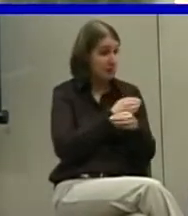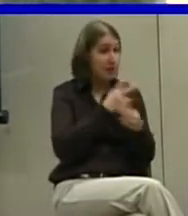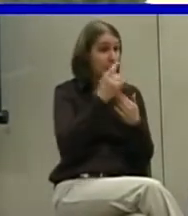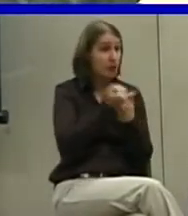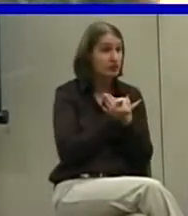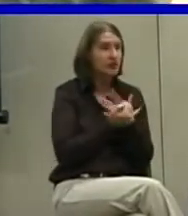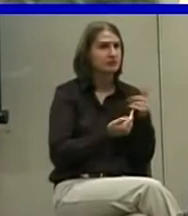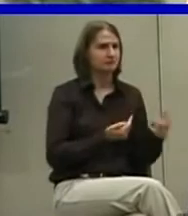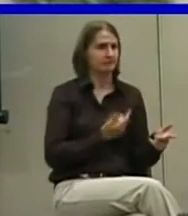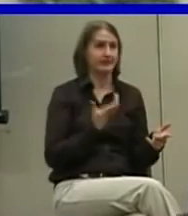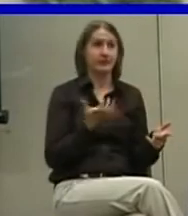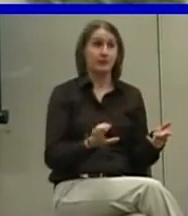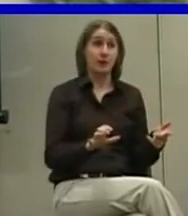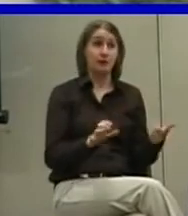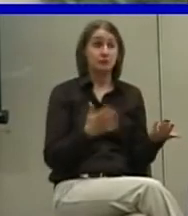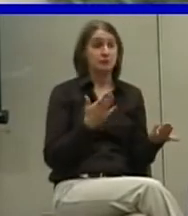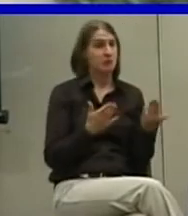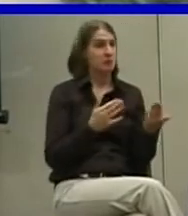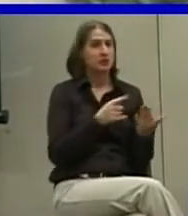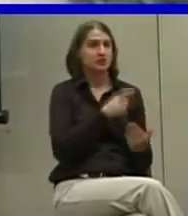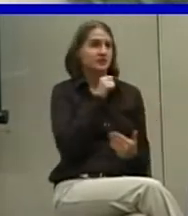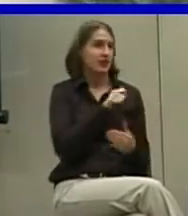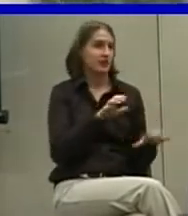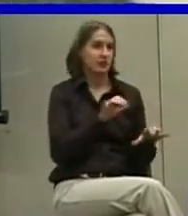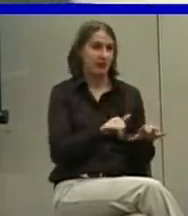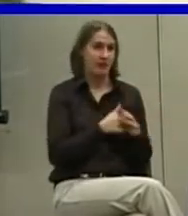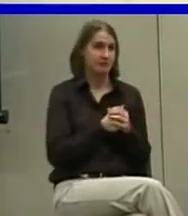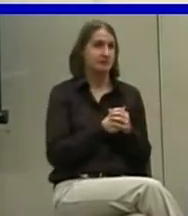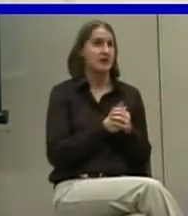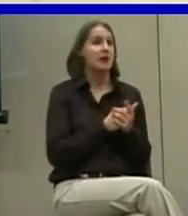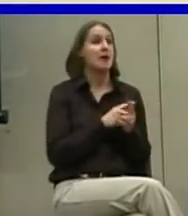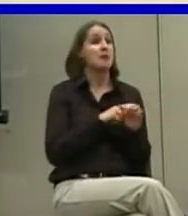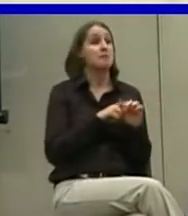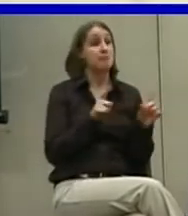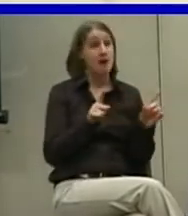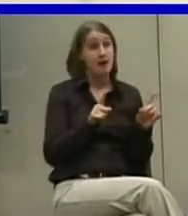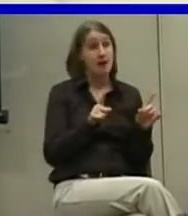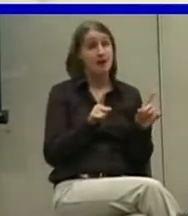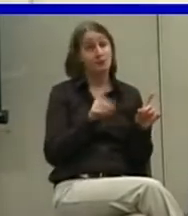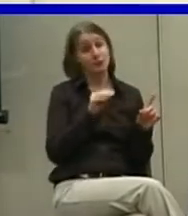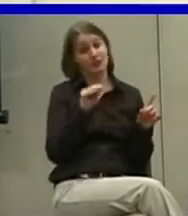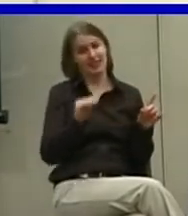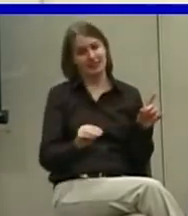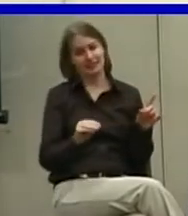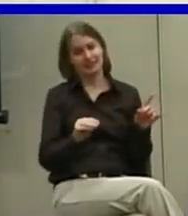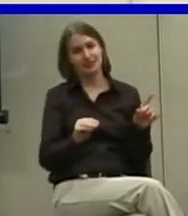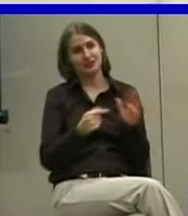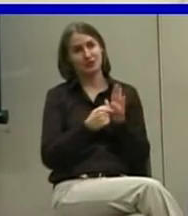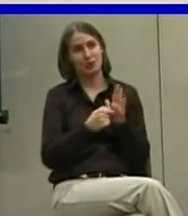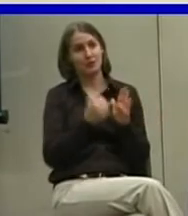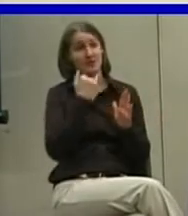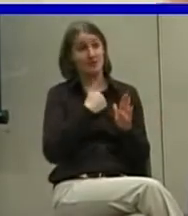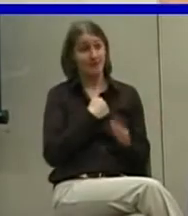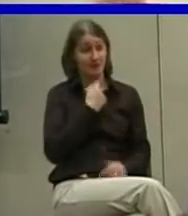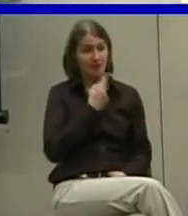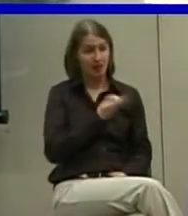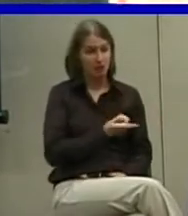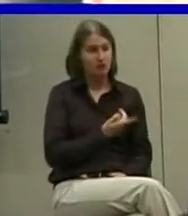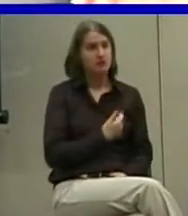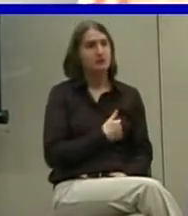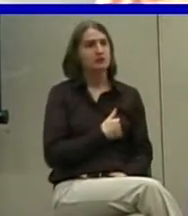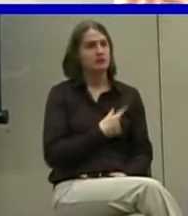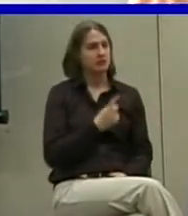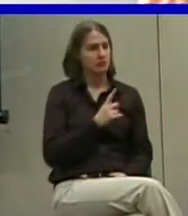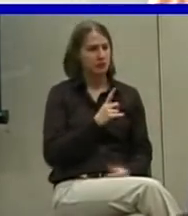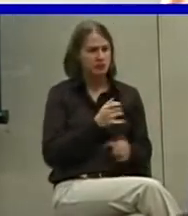She doesn't want to, she probably won't. But statistically, If I were to say to her, where'd you